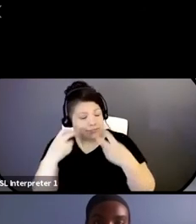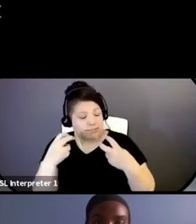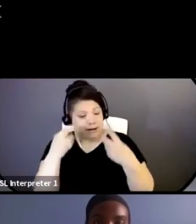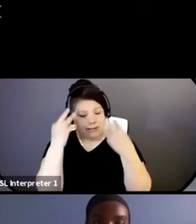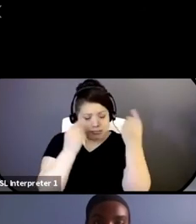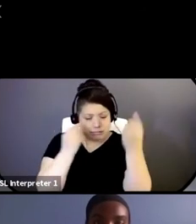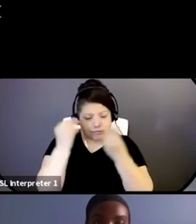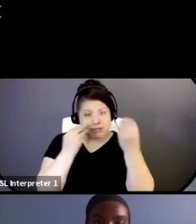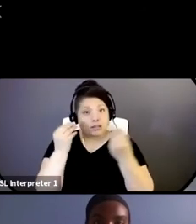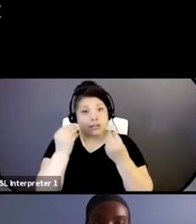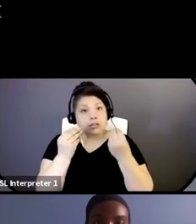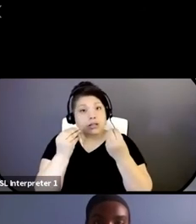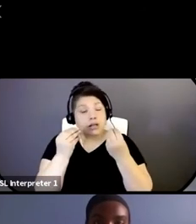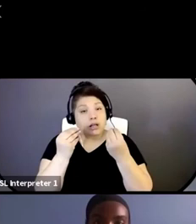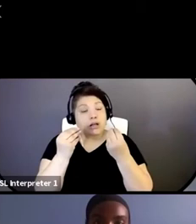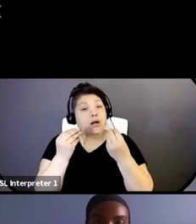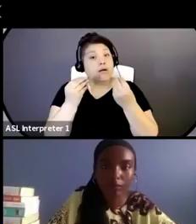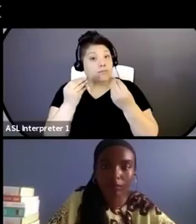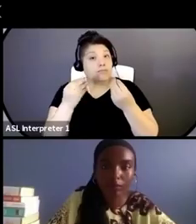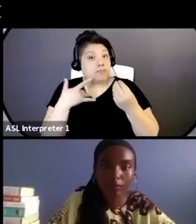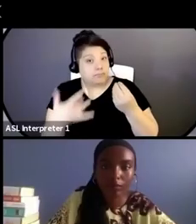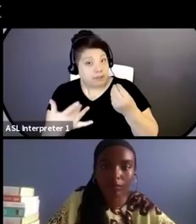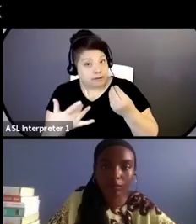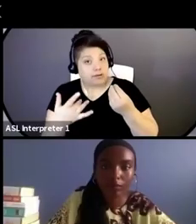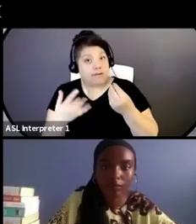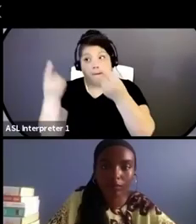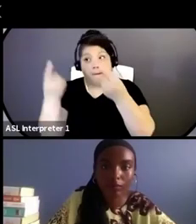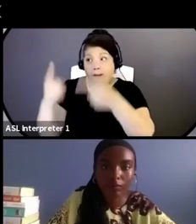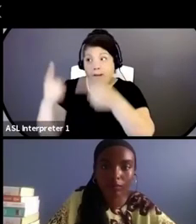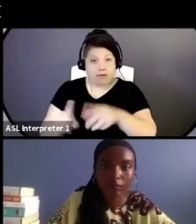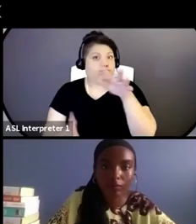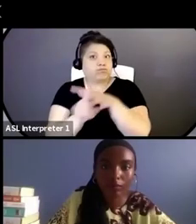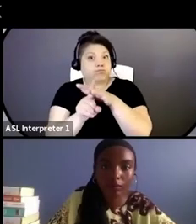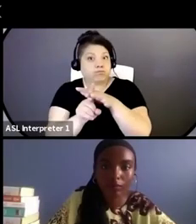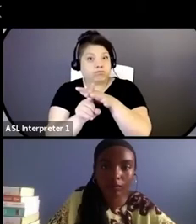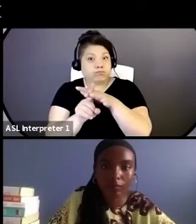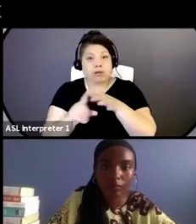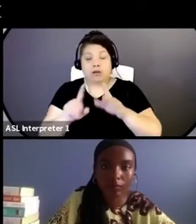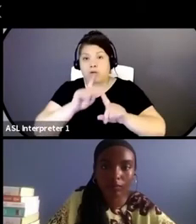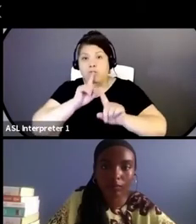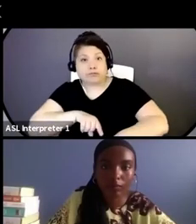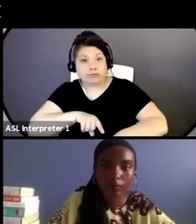we jump and react because we're emotional beings,